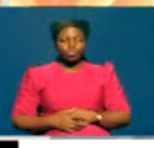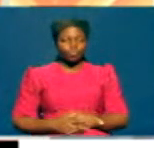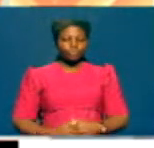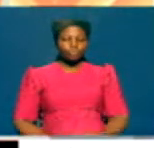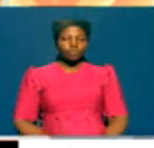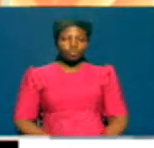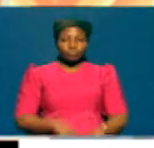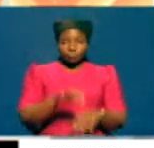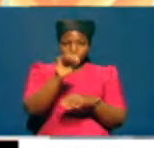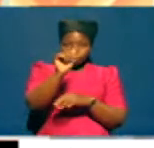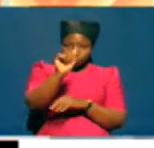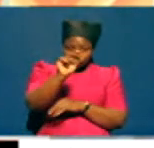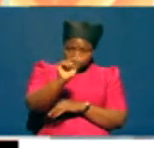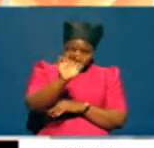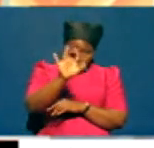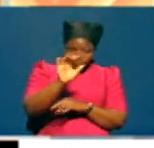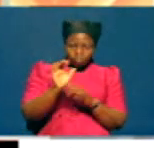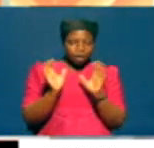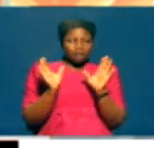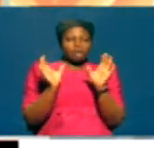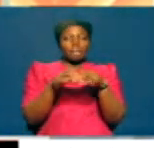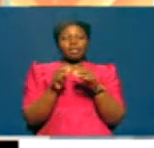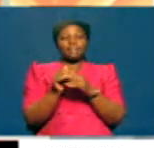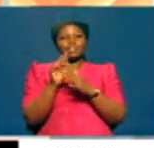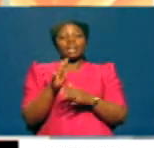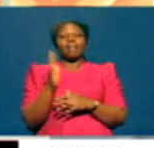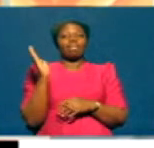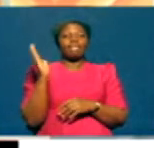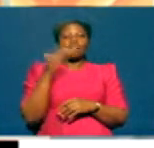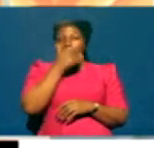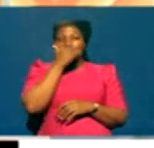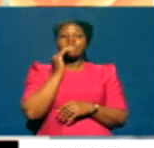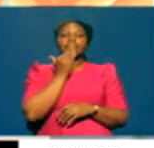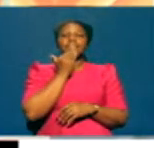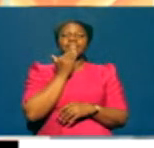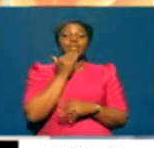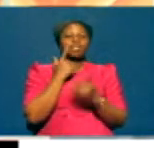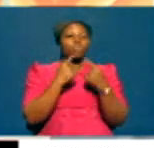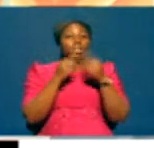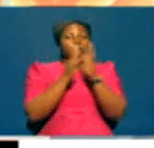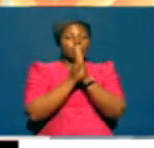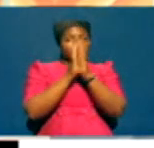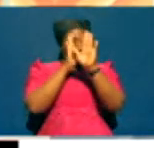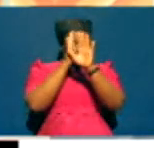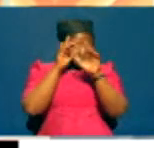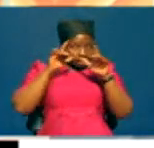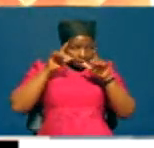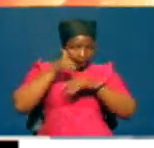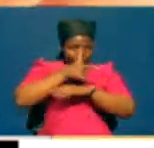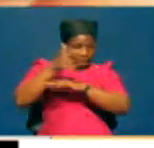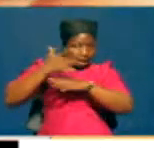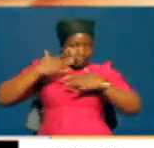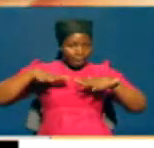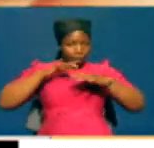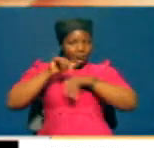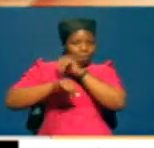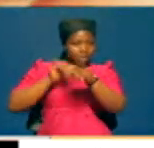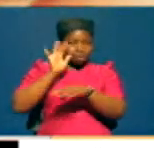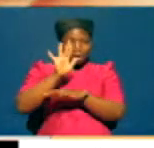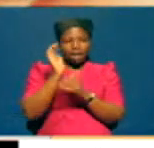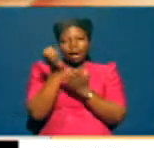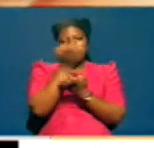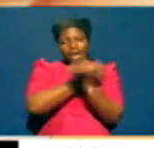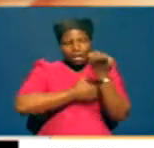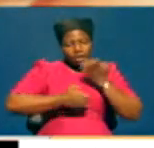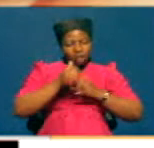ANC party leader Musalia Mudavadi there addressing the press on his economic agenda when it comes to the